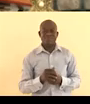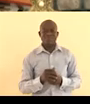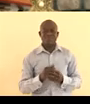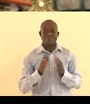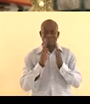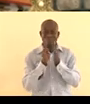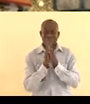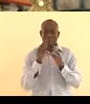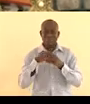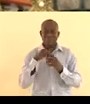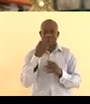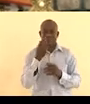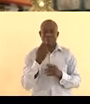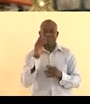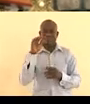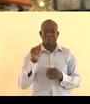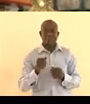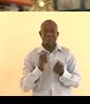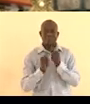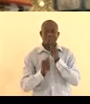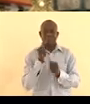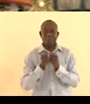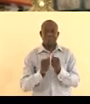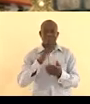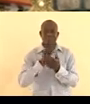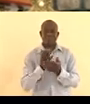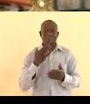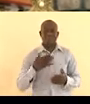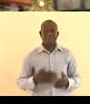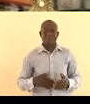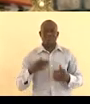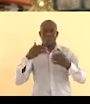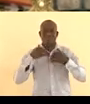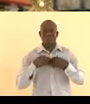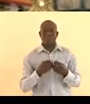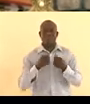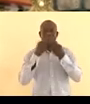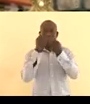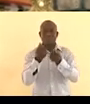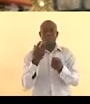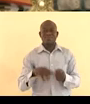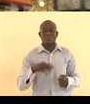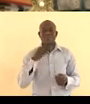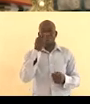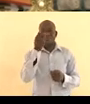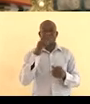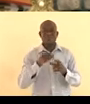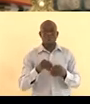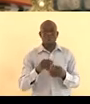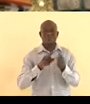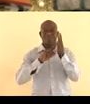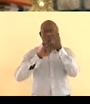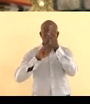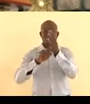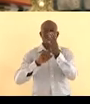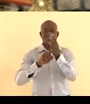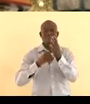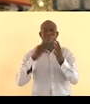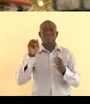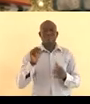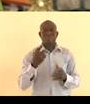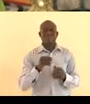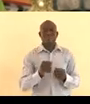is praying in tongues, by which somebody has the gift of going in tongues, not to show